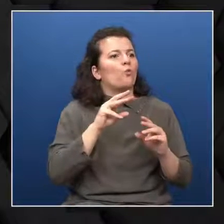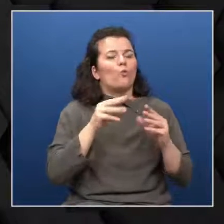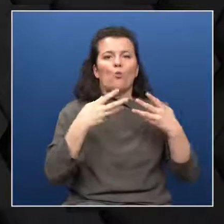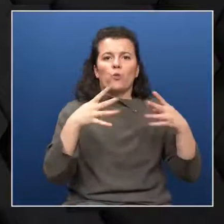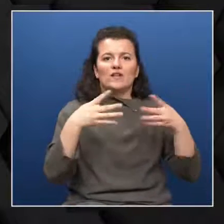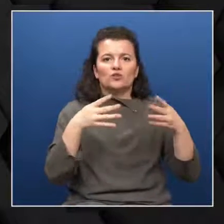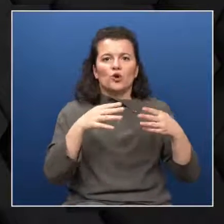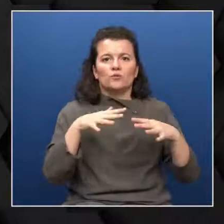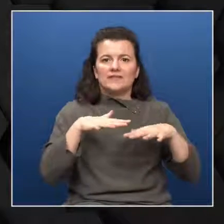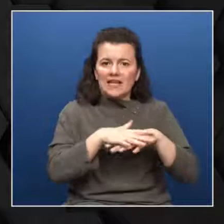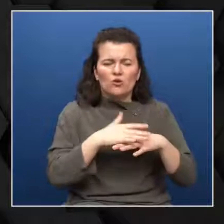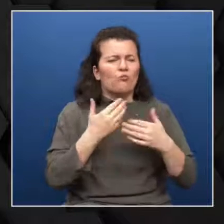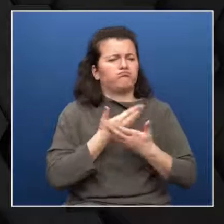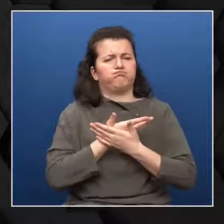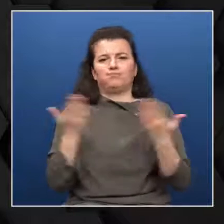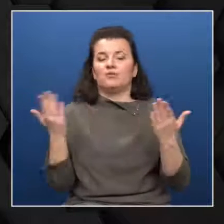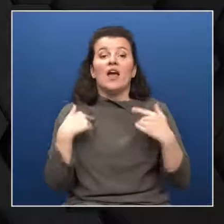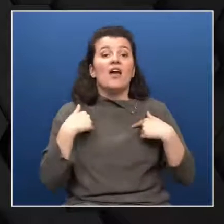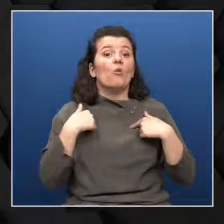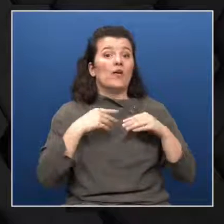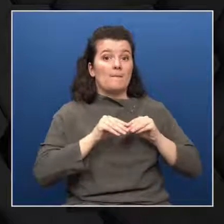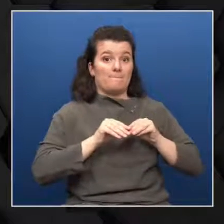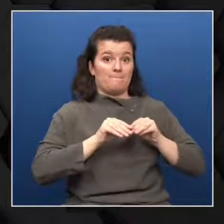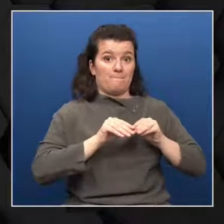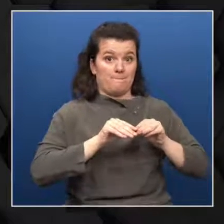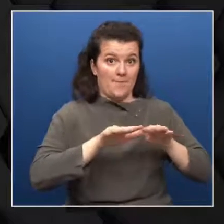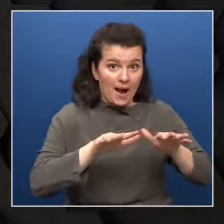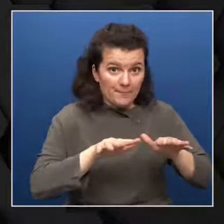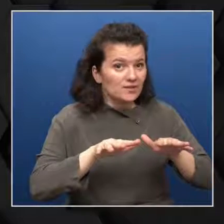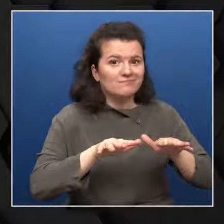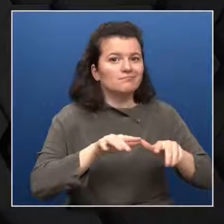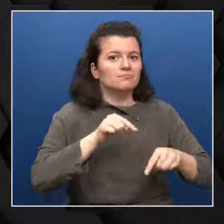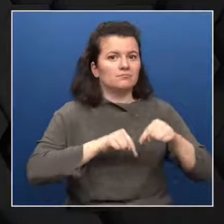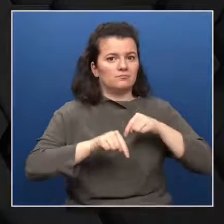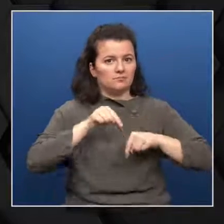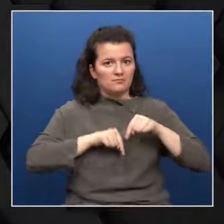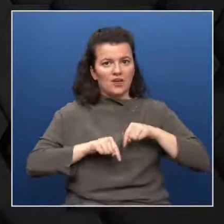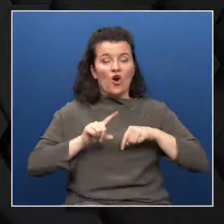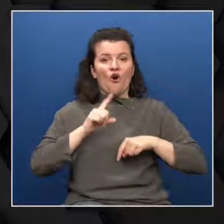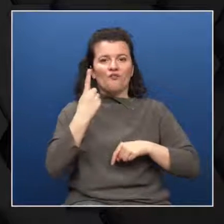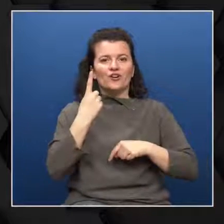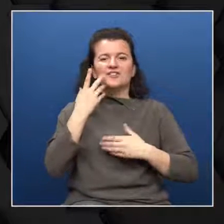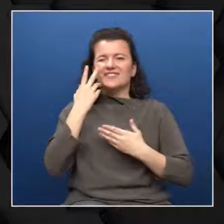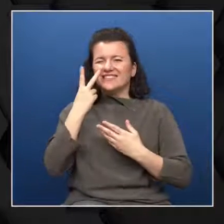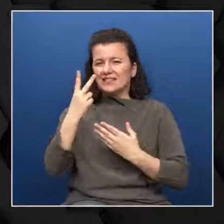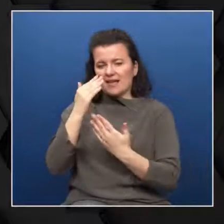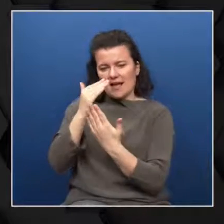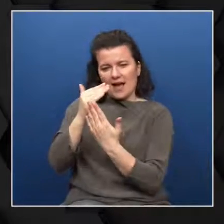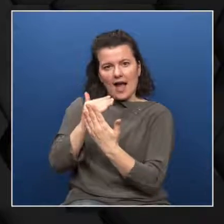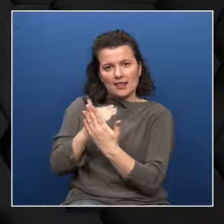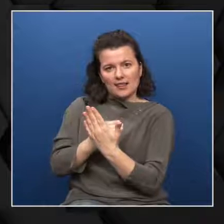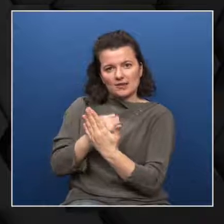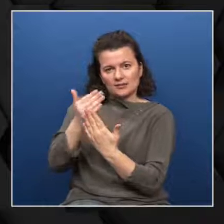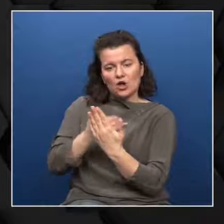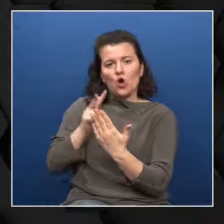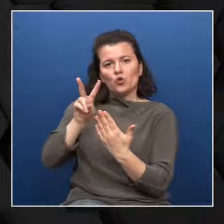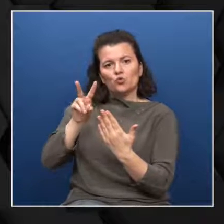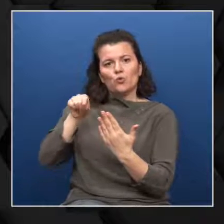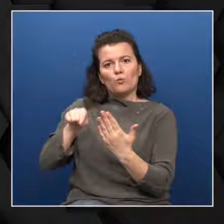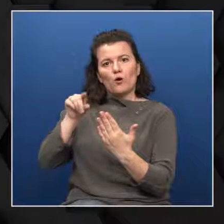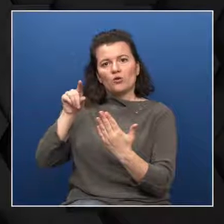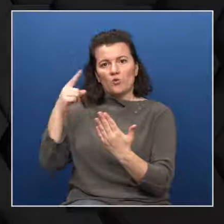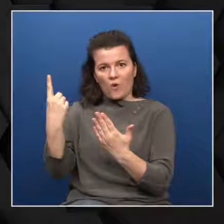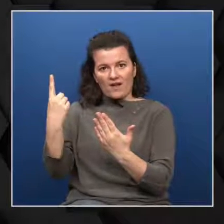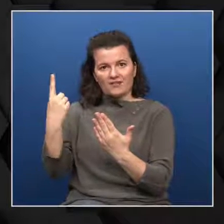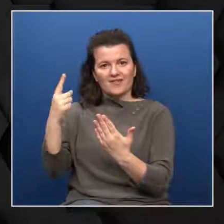we have, we adhere to the Web Center for Accessibility Guidelines 2.1 AA compliance that